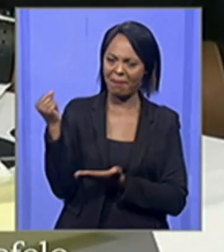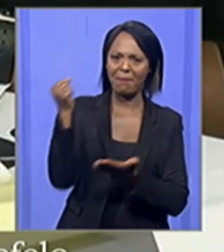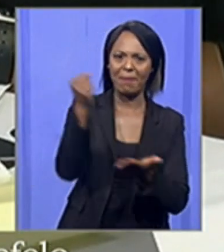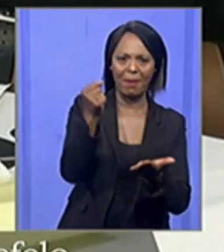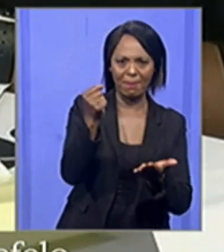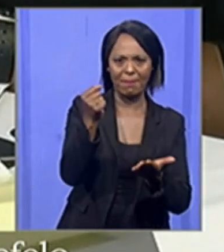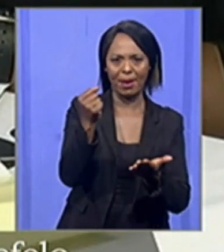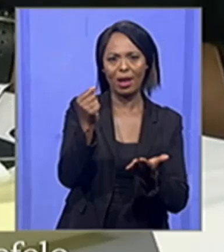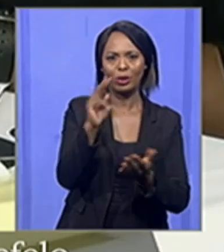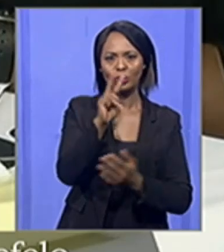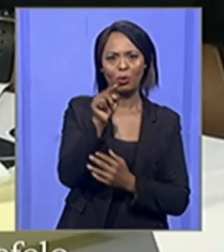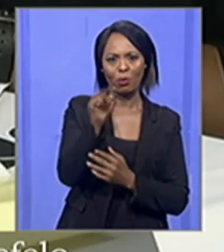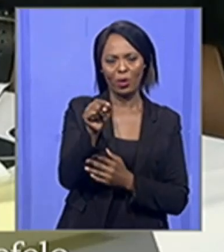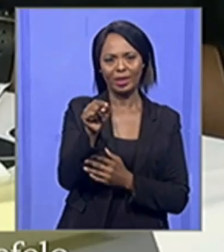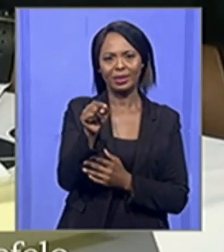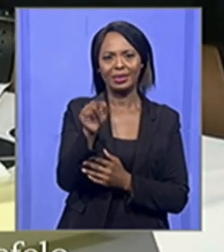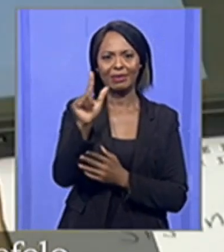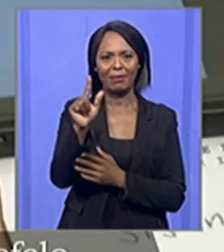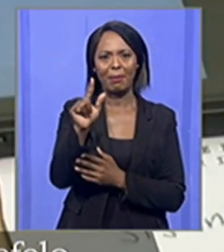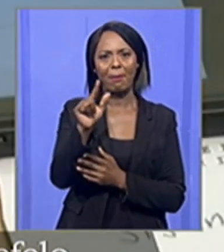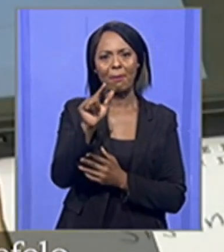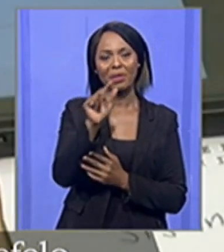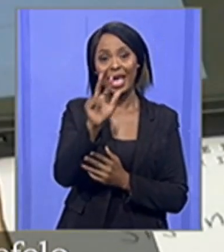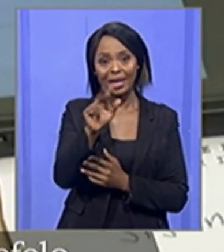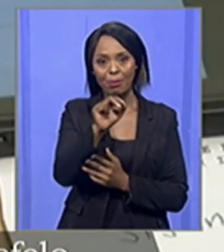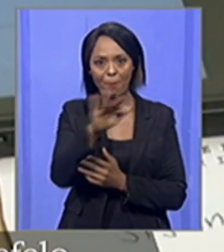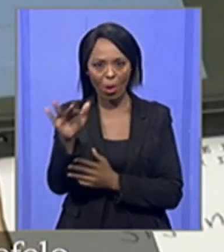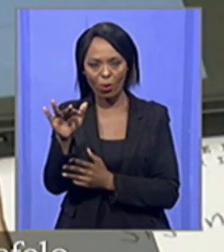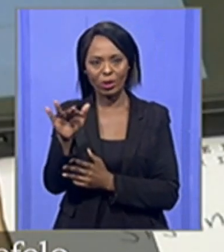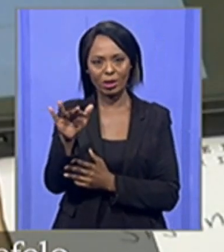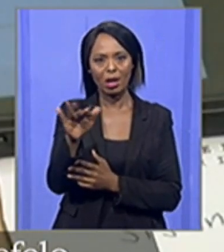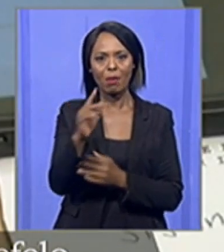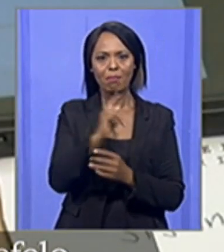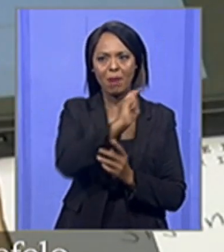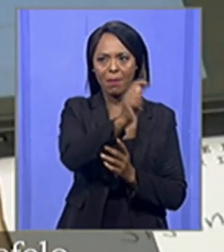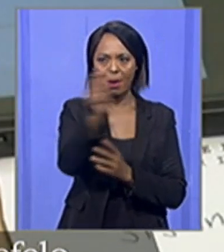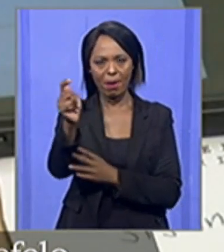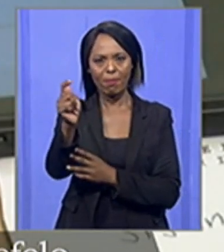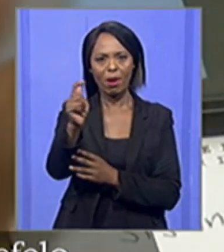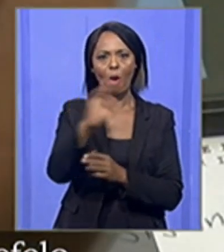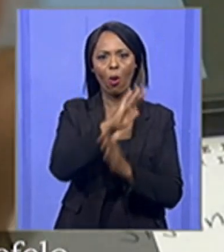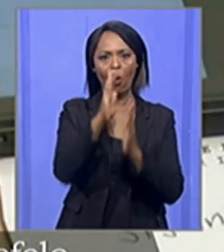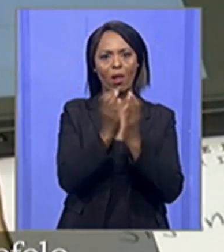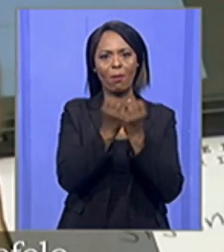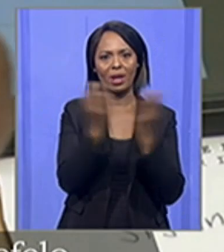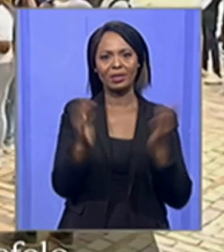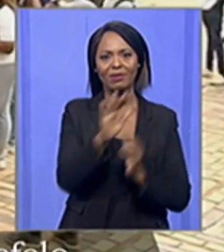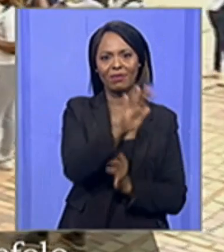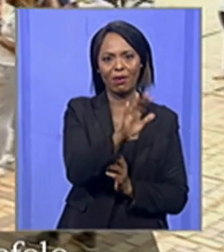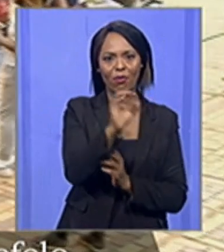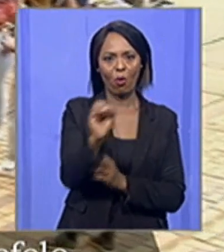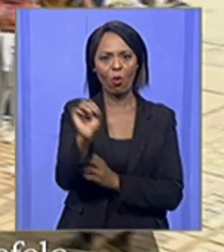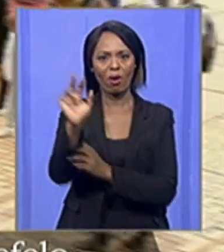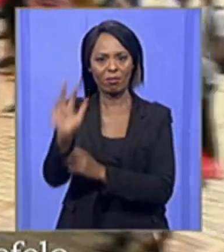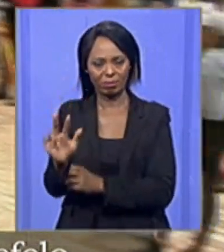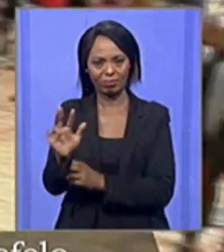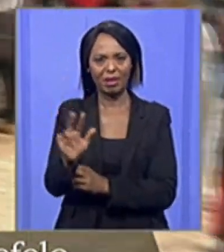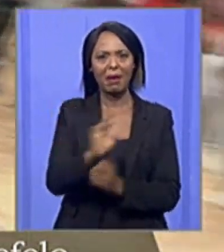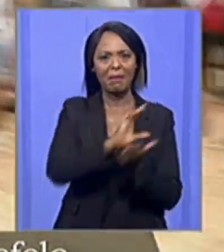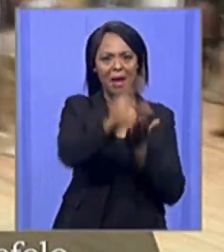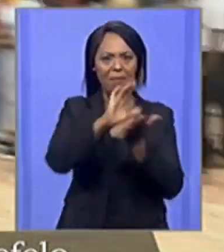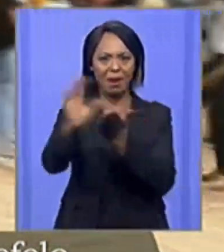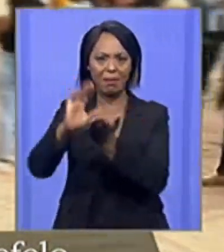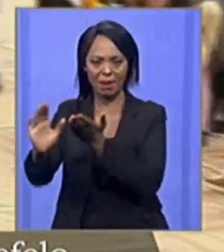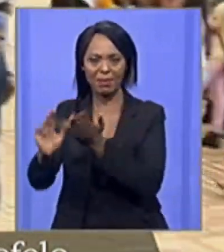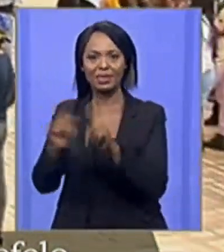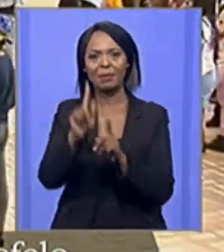tše 2.8 go di-university ke tše dimilione tše 528 gomme di-TVET college